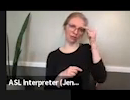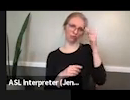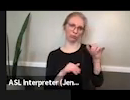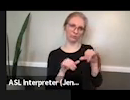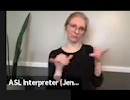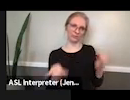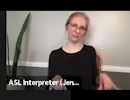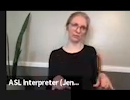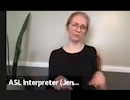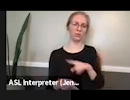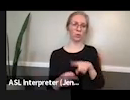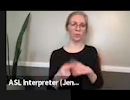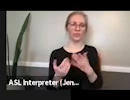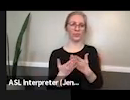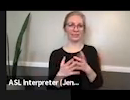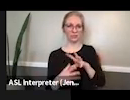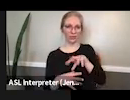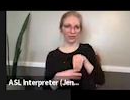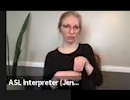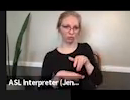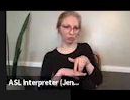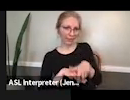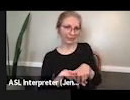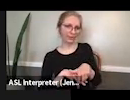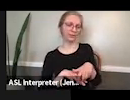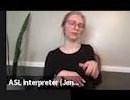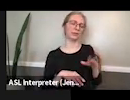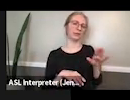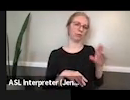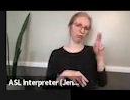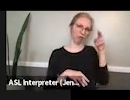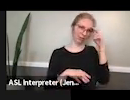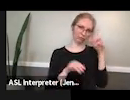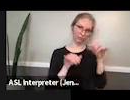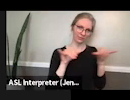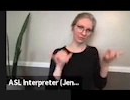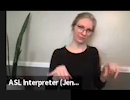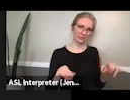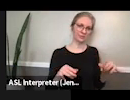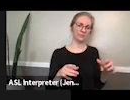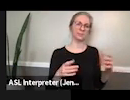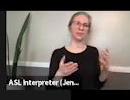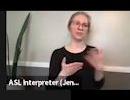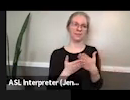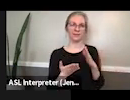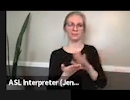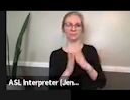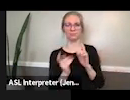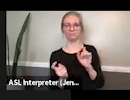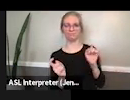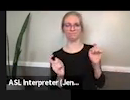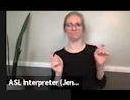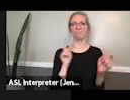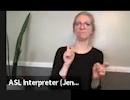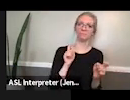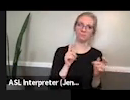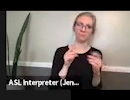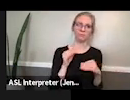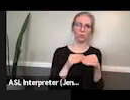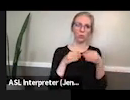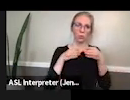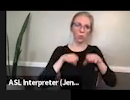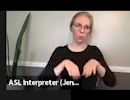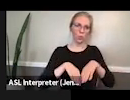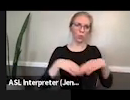things get integrated with the neurological system, things start to shift and be open and responsive to things in